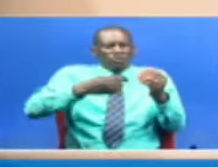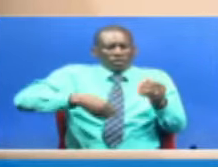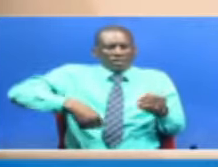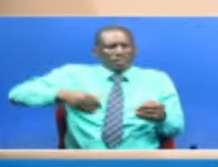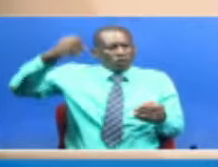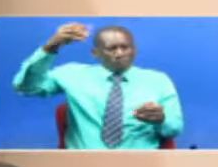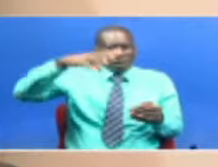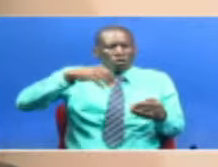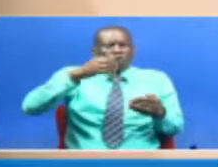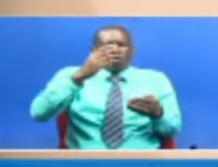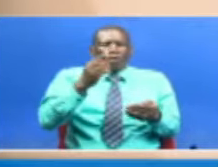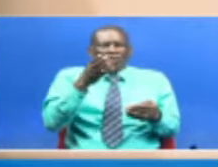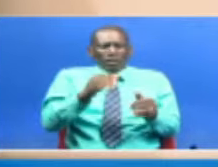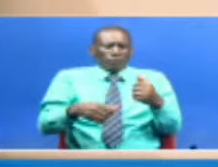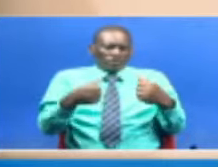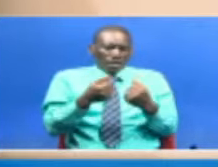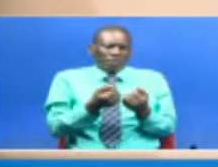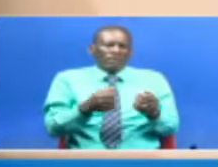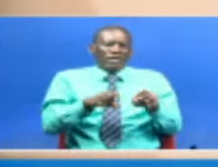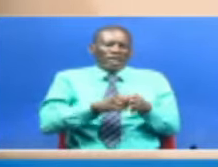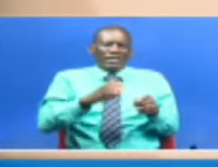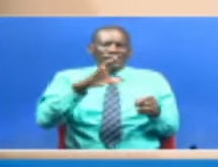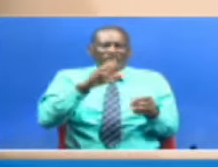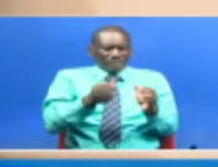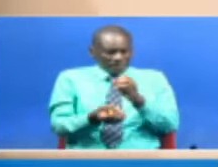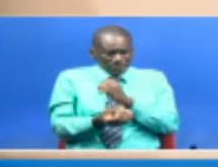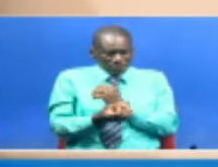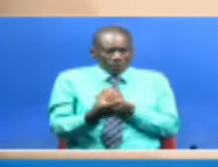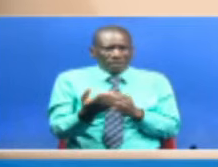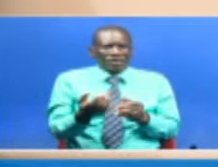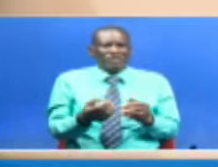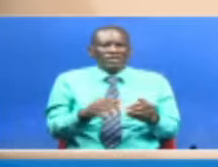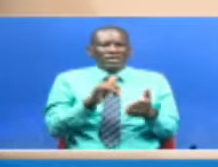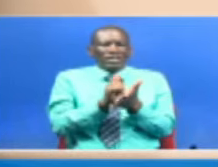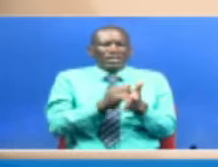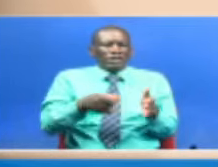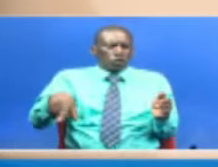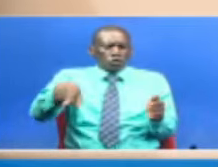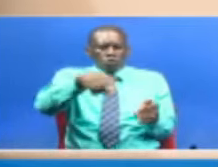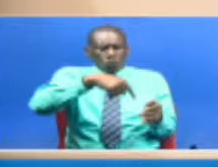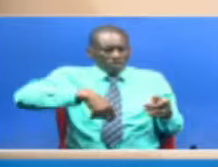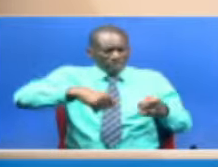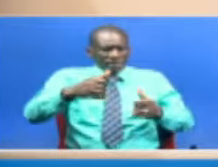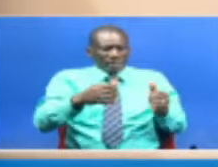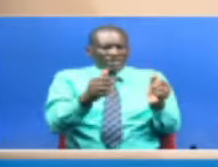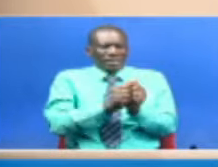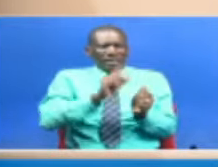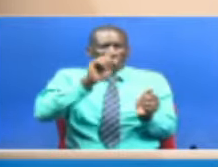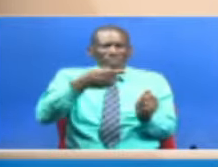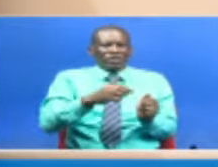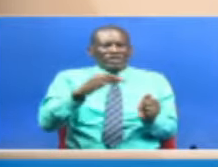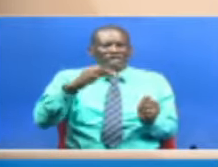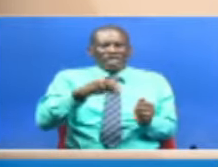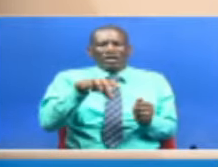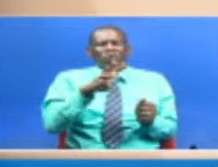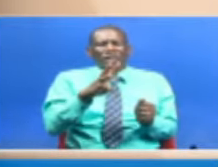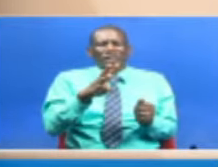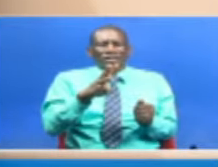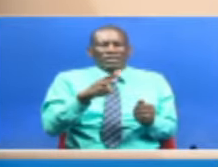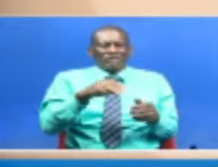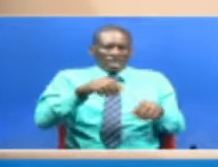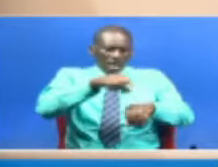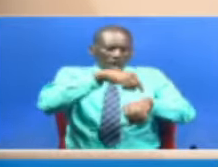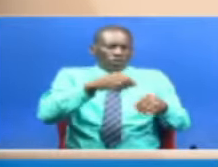that happened, Zainab, even as the CS had said, is that we are selling about 10,000 gigawatt hours. And